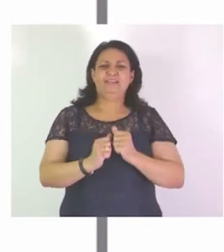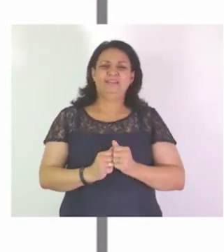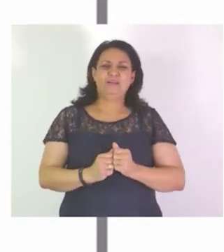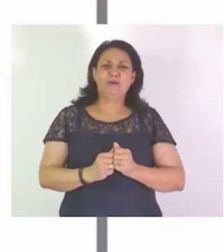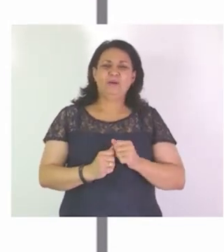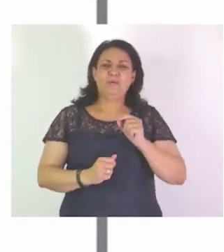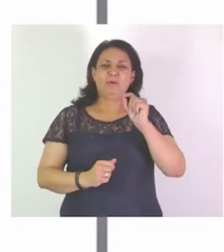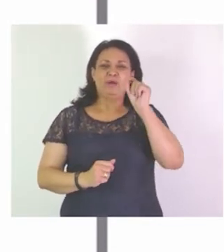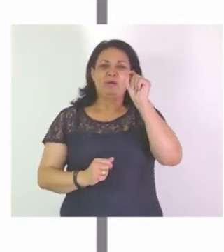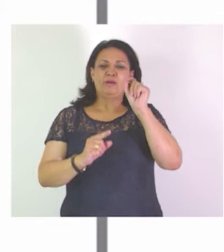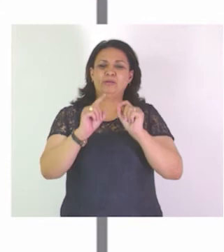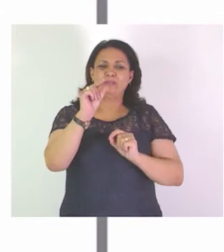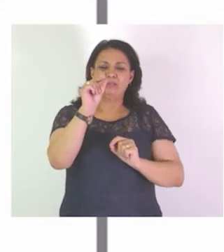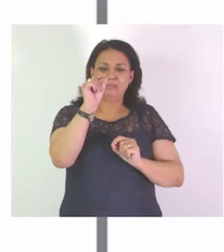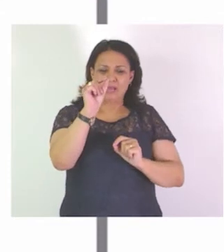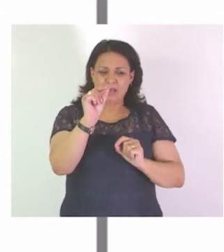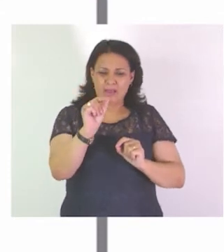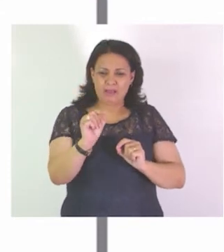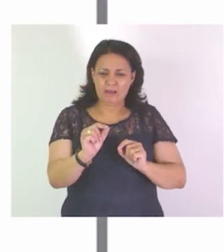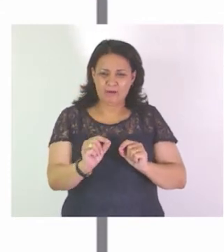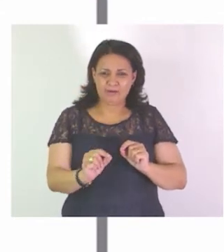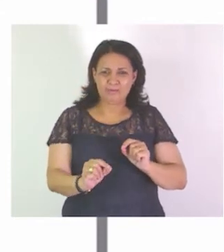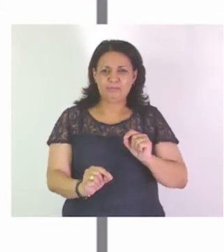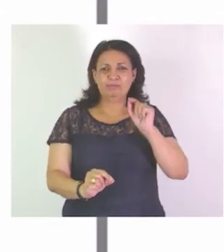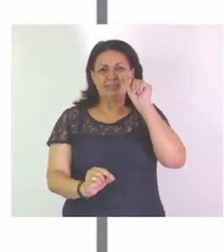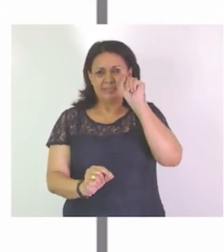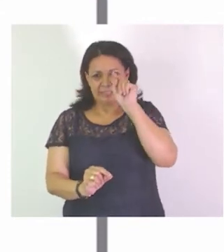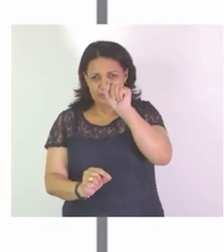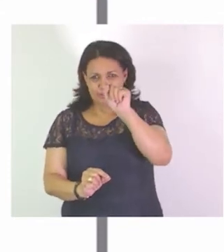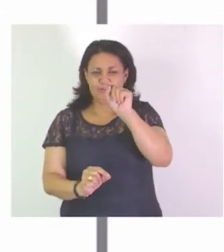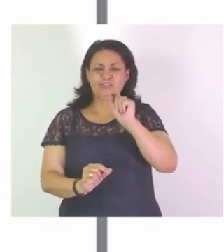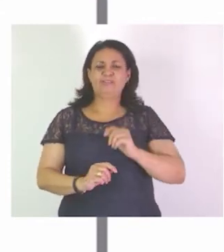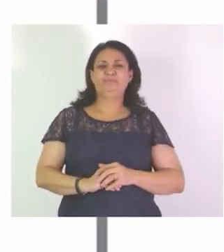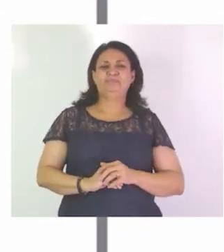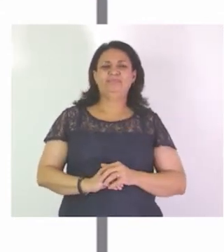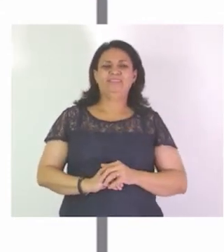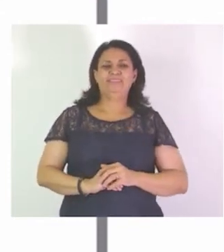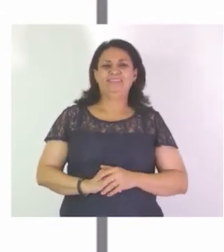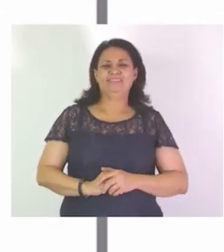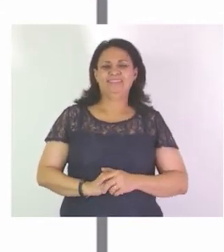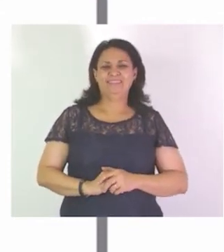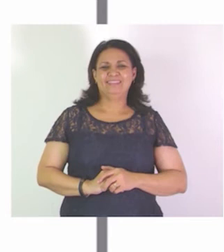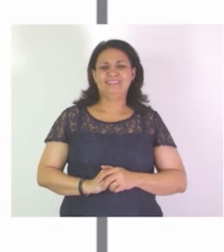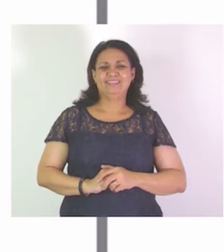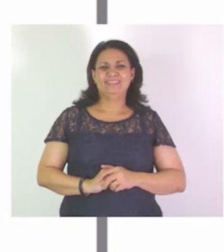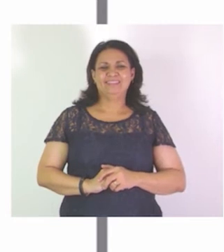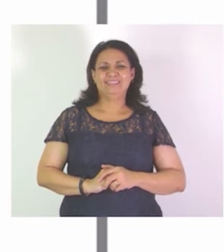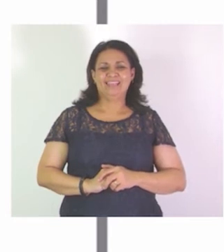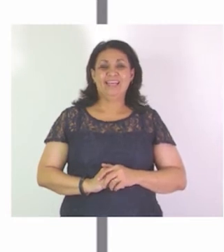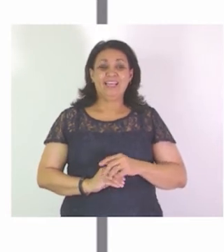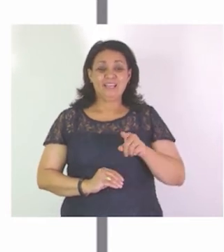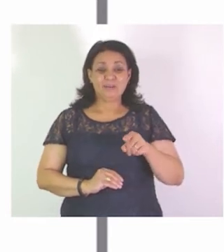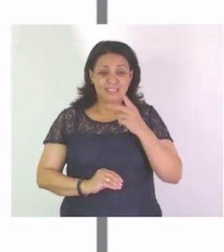go down and then we make his dot for a head. You can